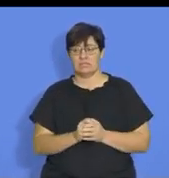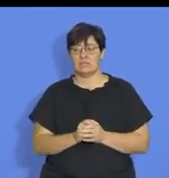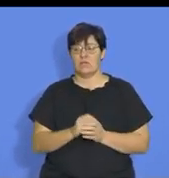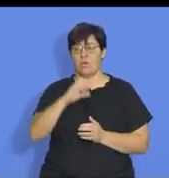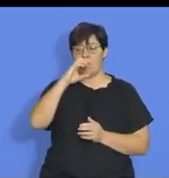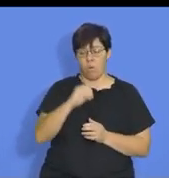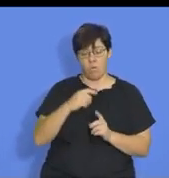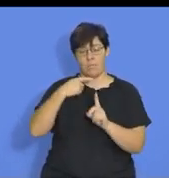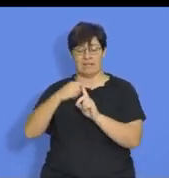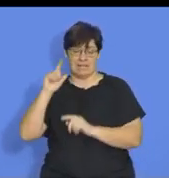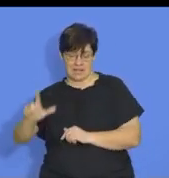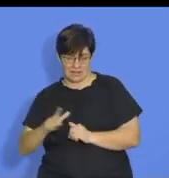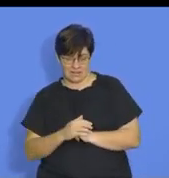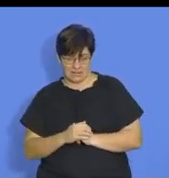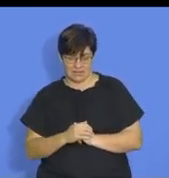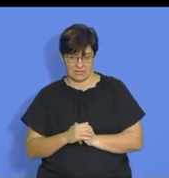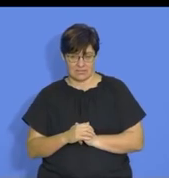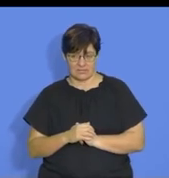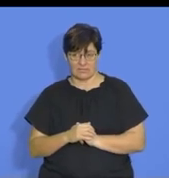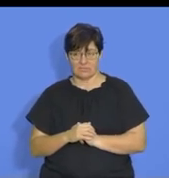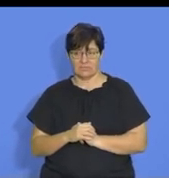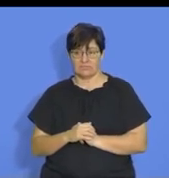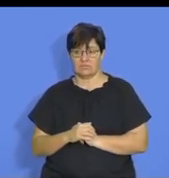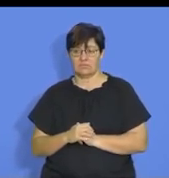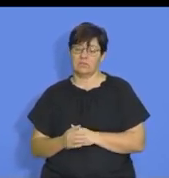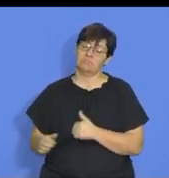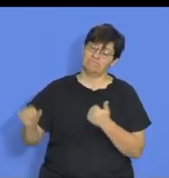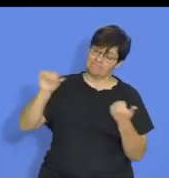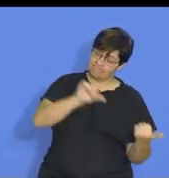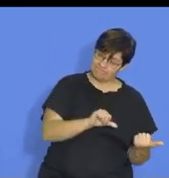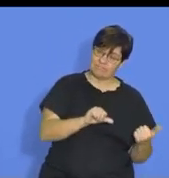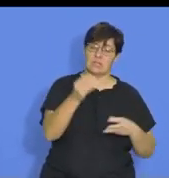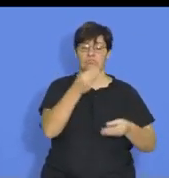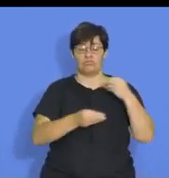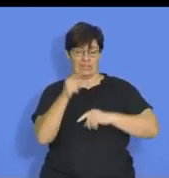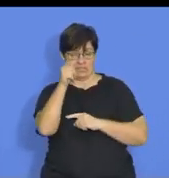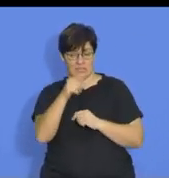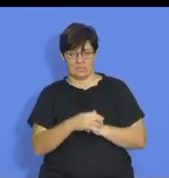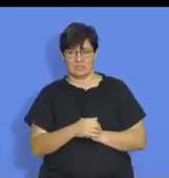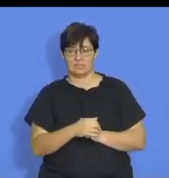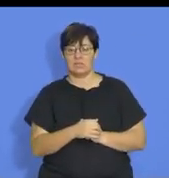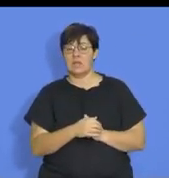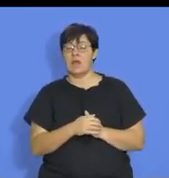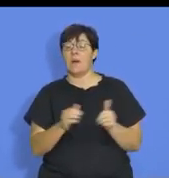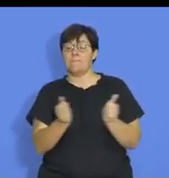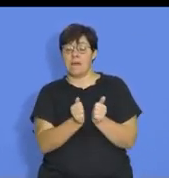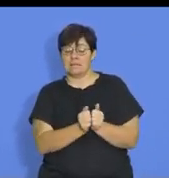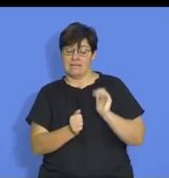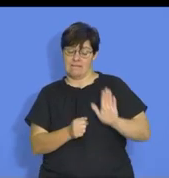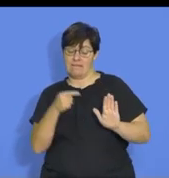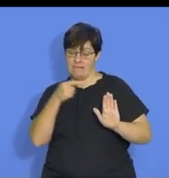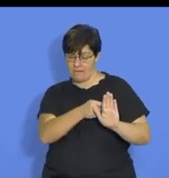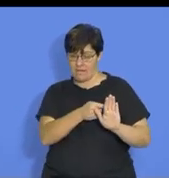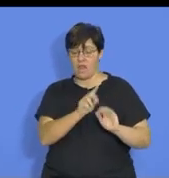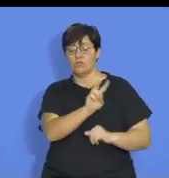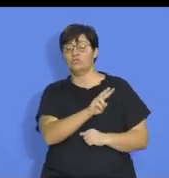obviously O plus L. Right, so let's go back to our transaction. Partner Craig